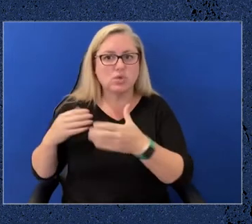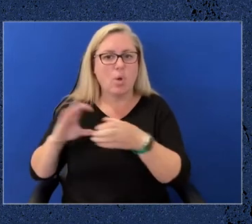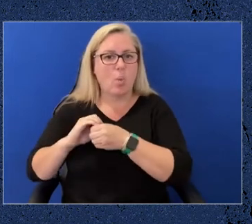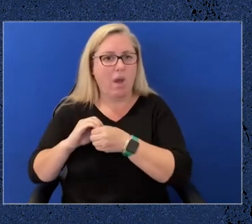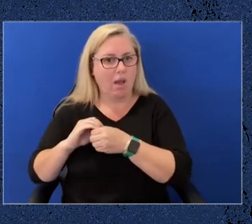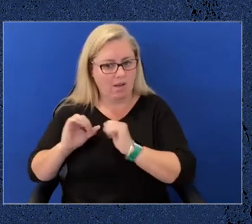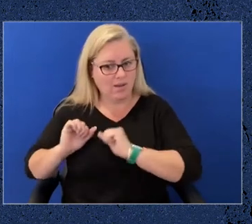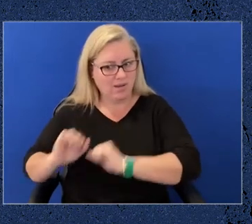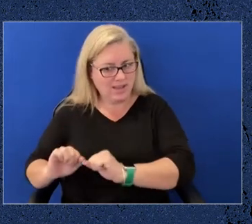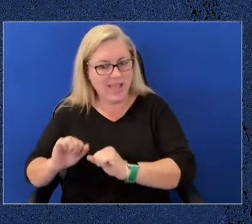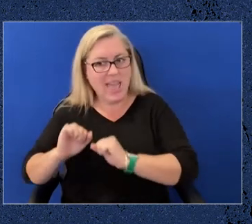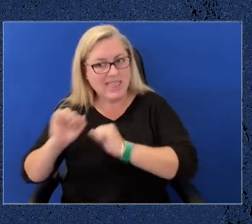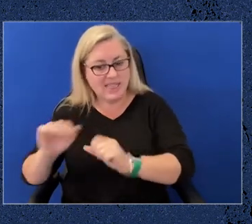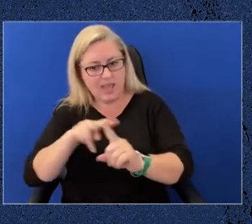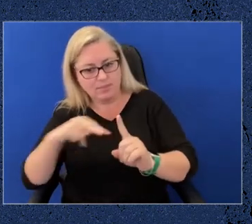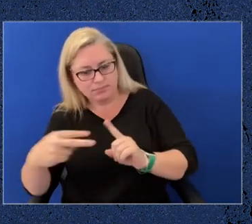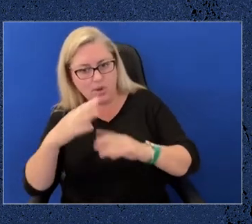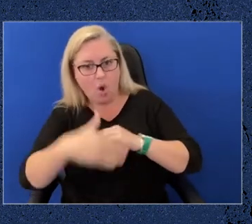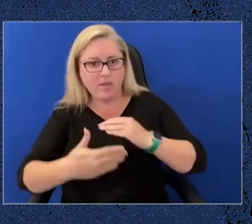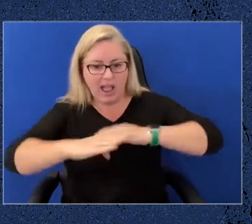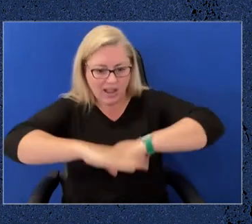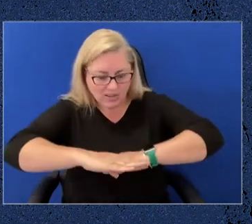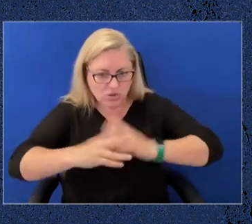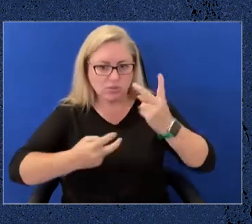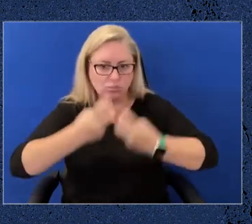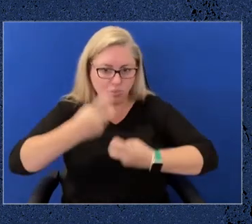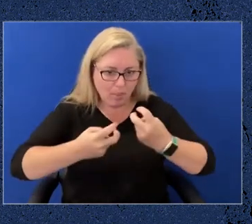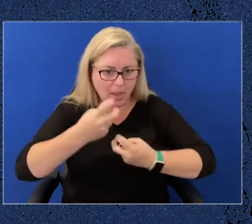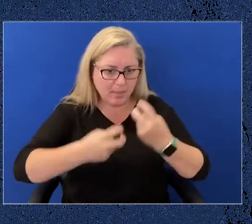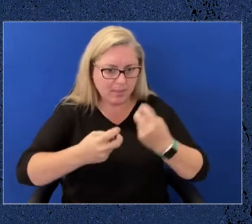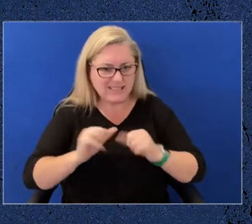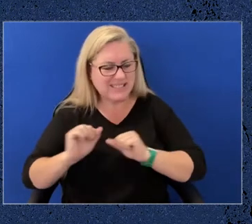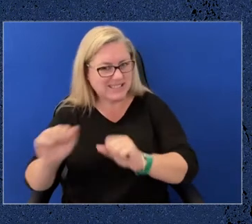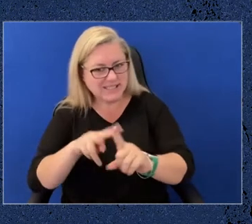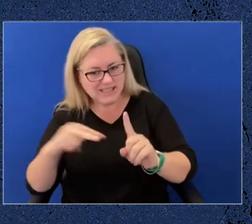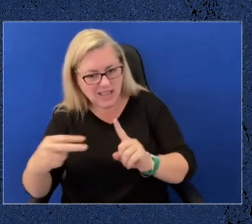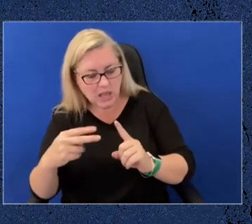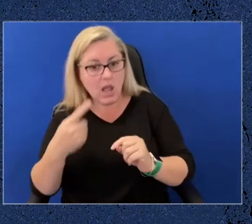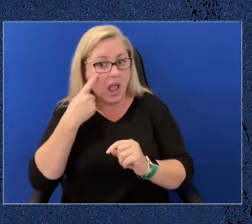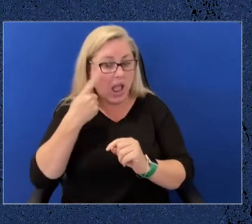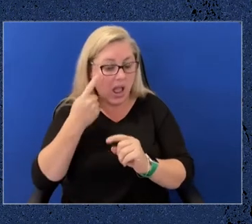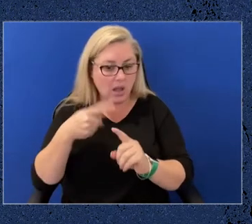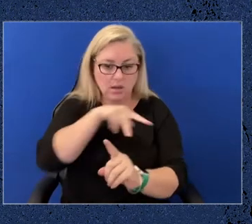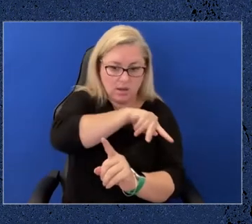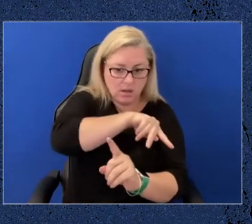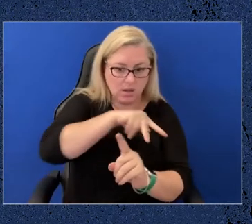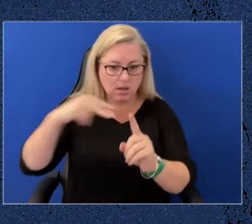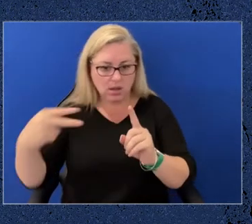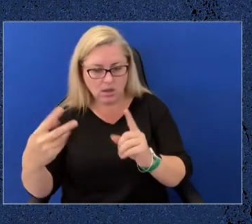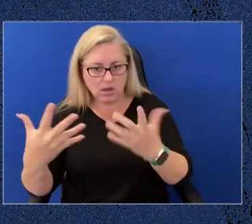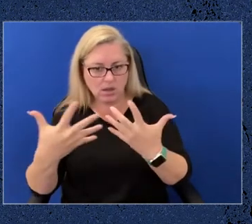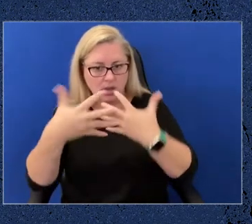view country, the way they view problems, and then seeing if there's some way that you can carry the two together